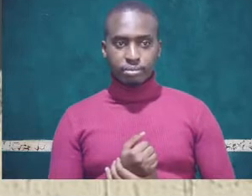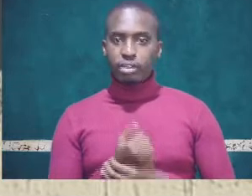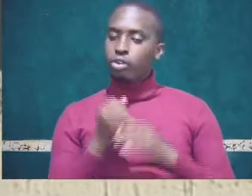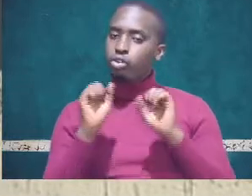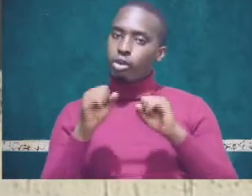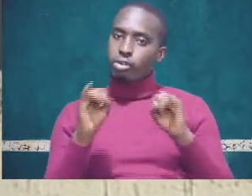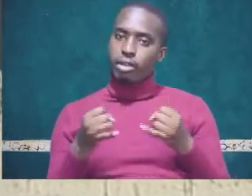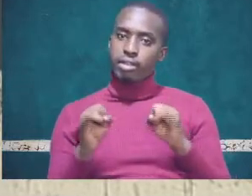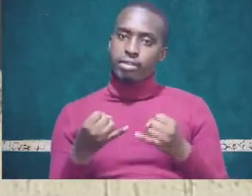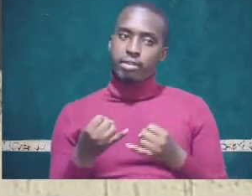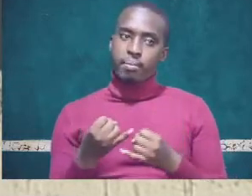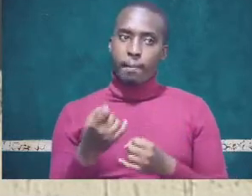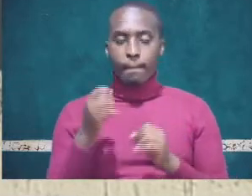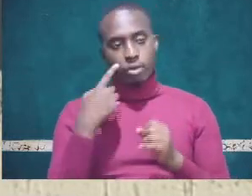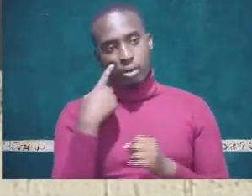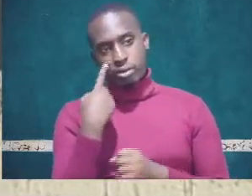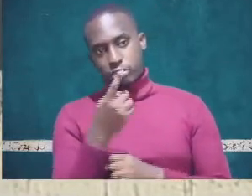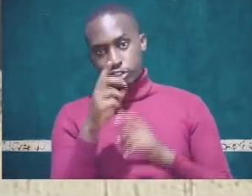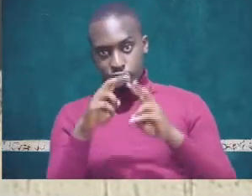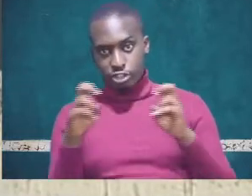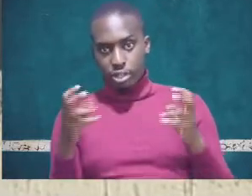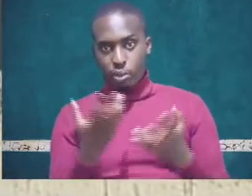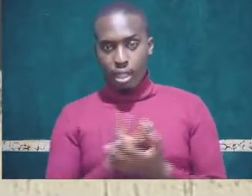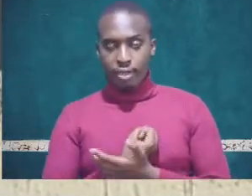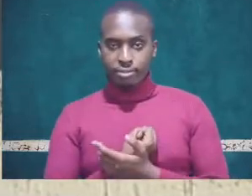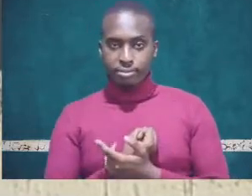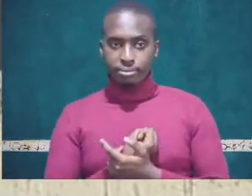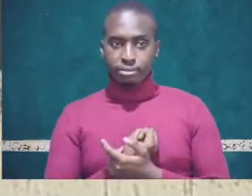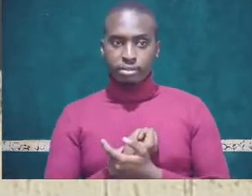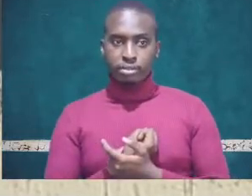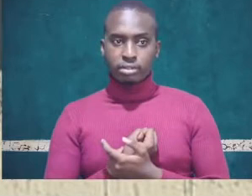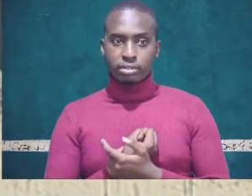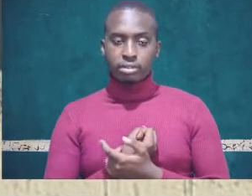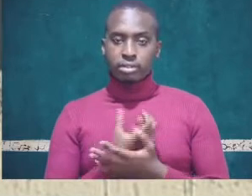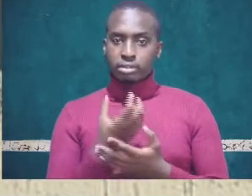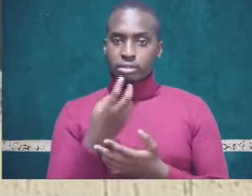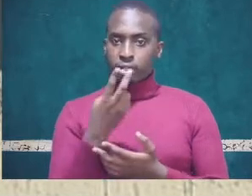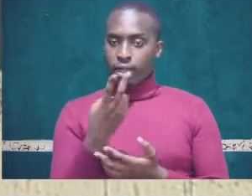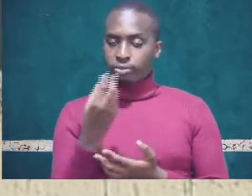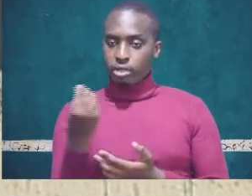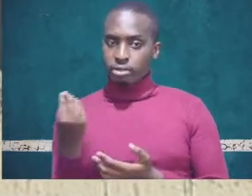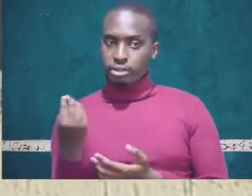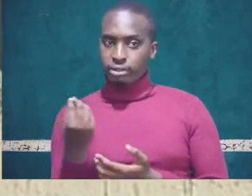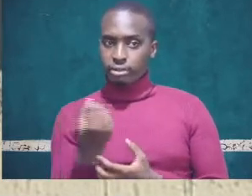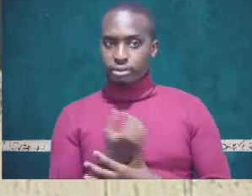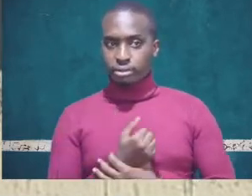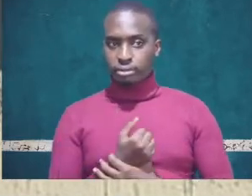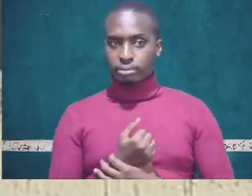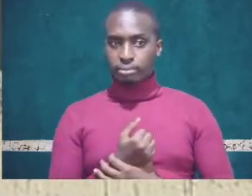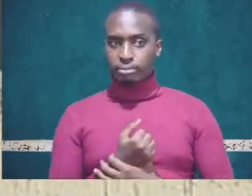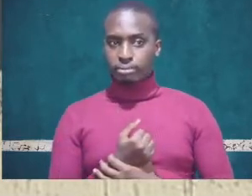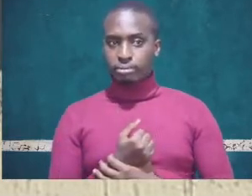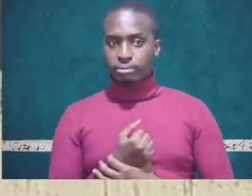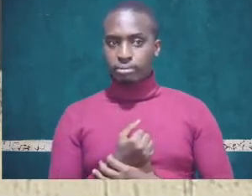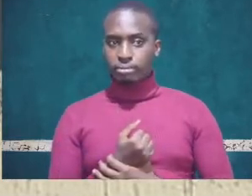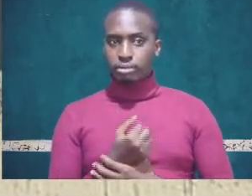to, so you can check, we have on price, we have 200. You can try to check.